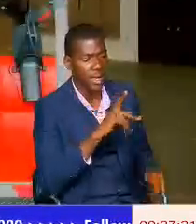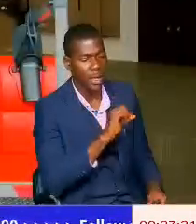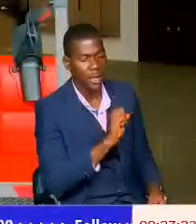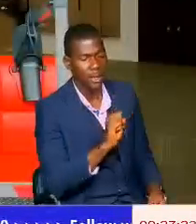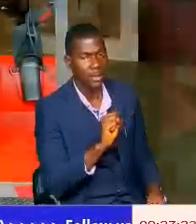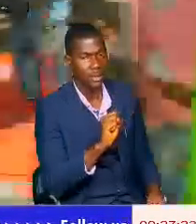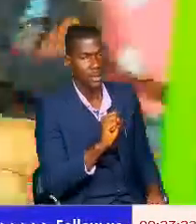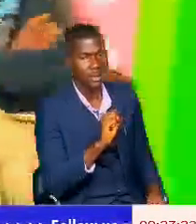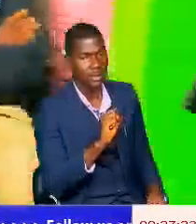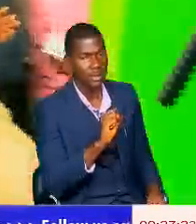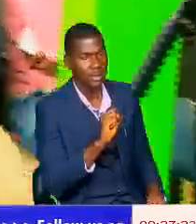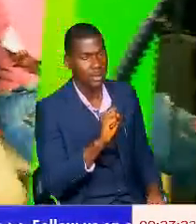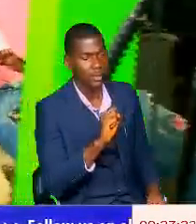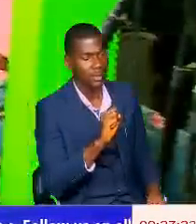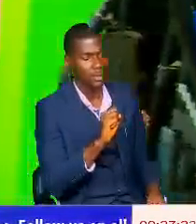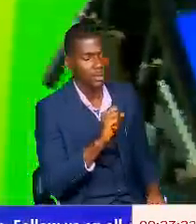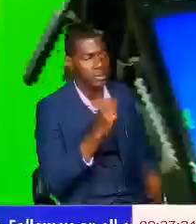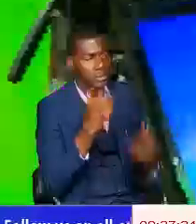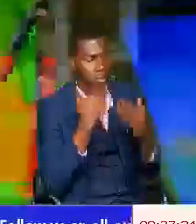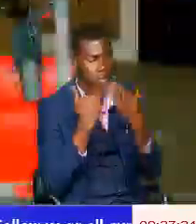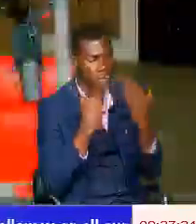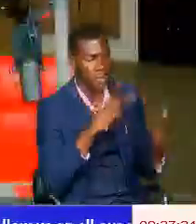Mwah. Mwah.